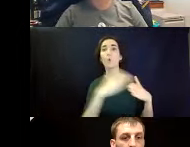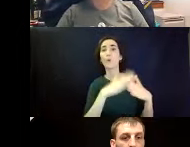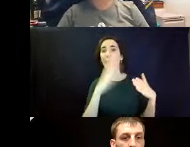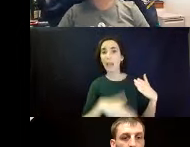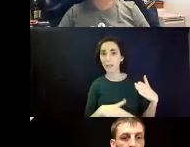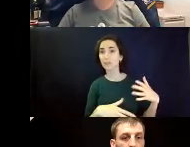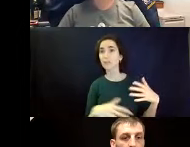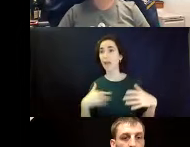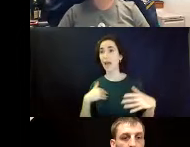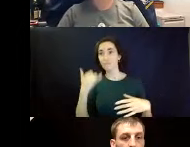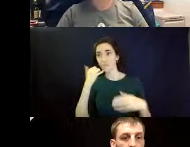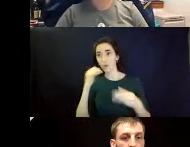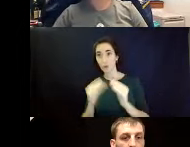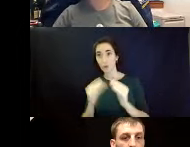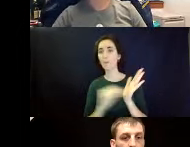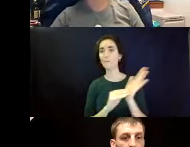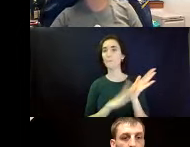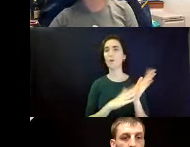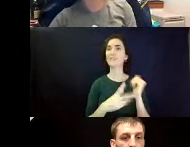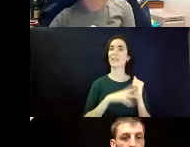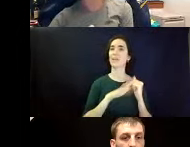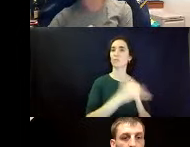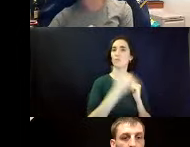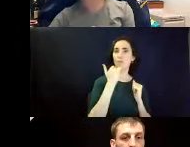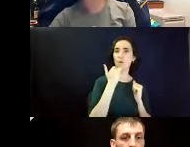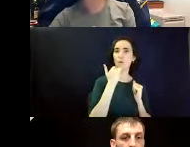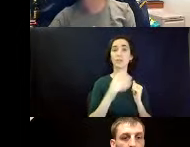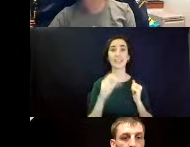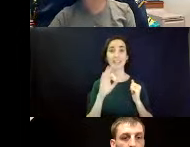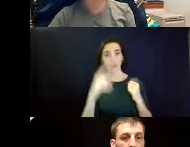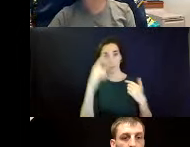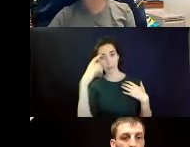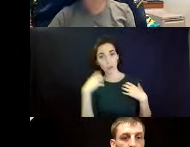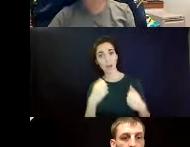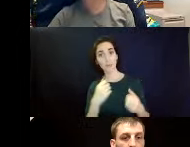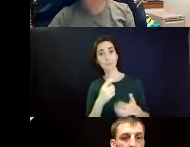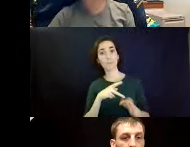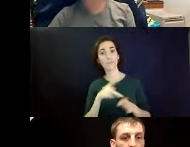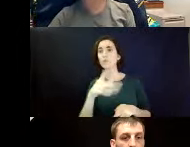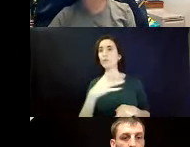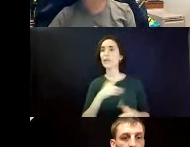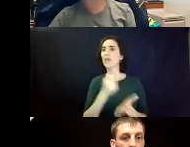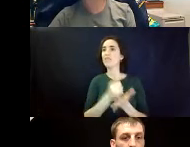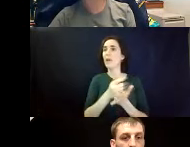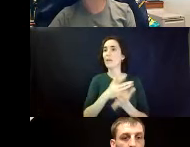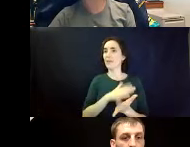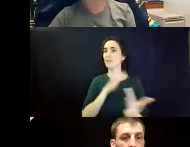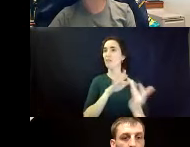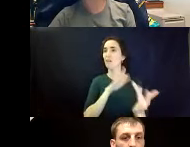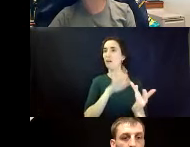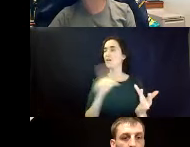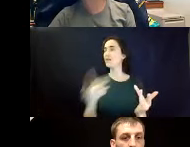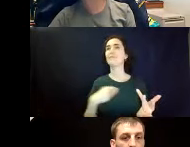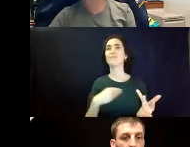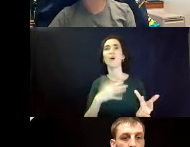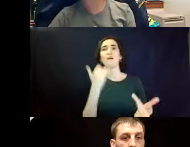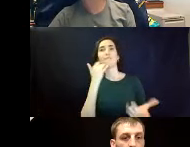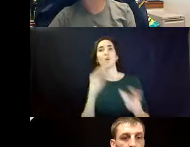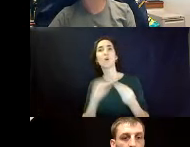that in your phone. If mental health professionals, if you see a therapist and they say, here's my after hour line that you can call in